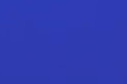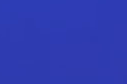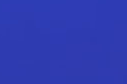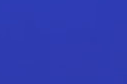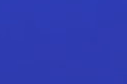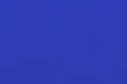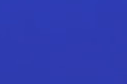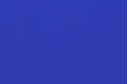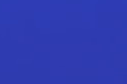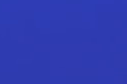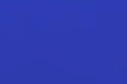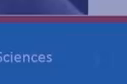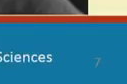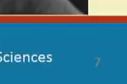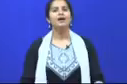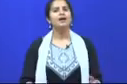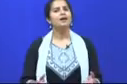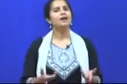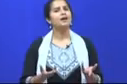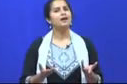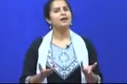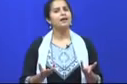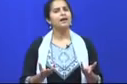correctly. So,